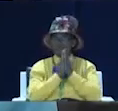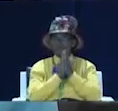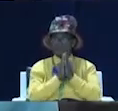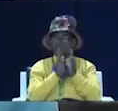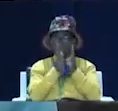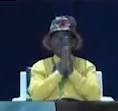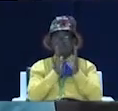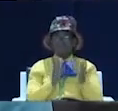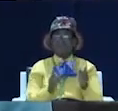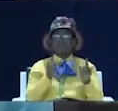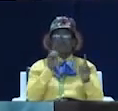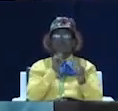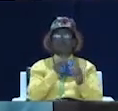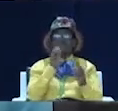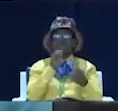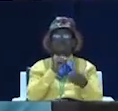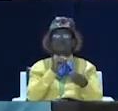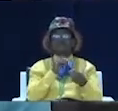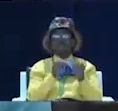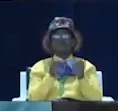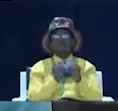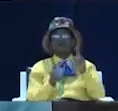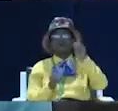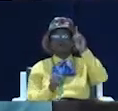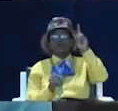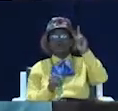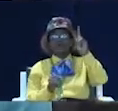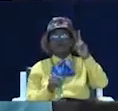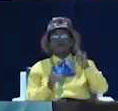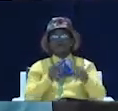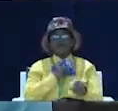one, I want you to praise God double.